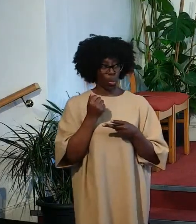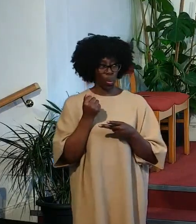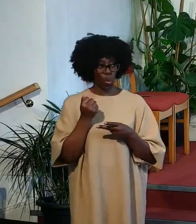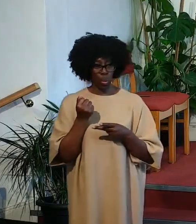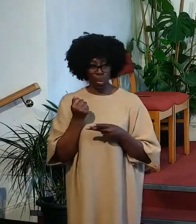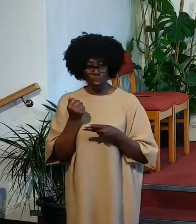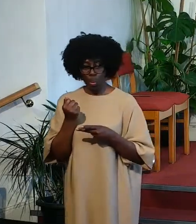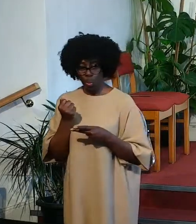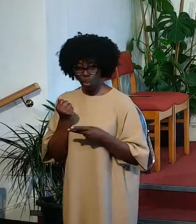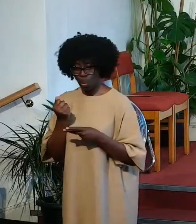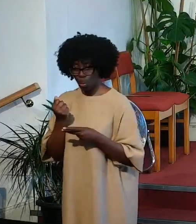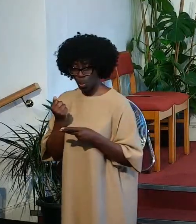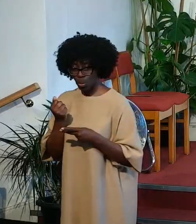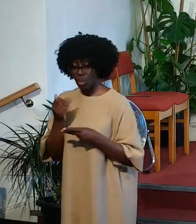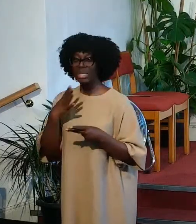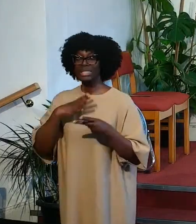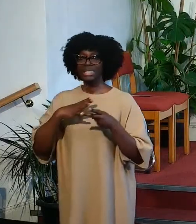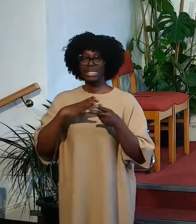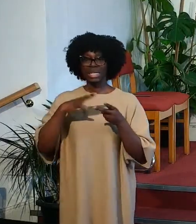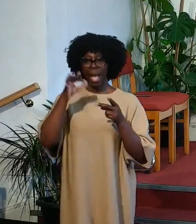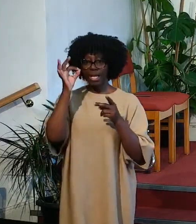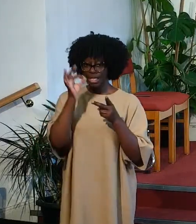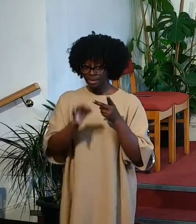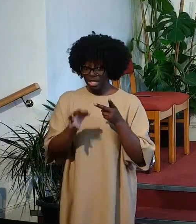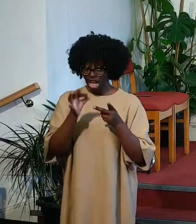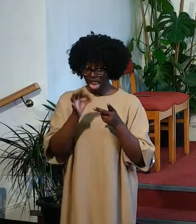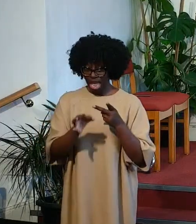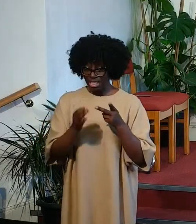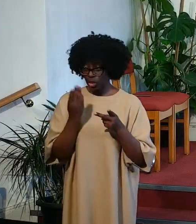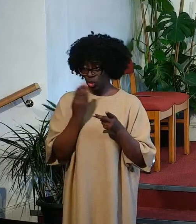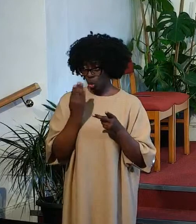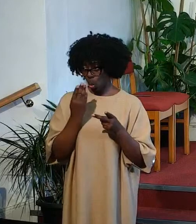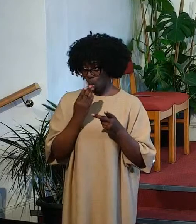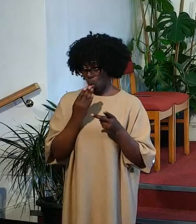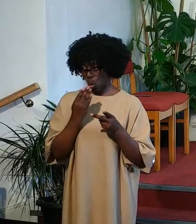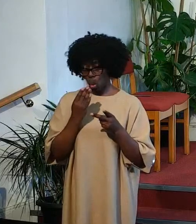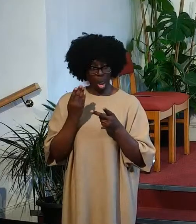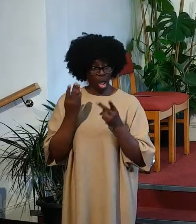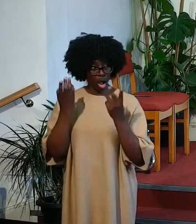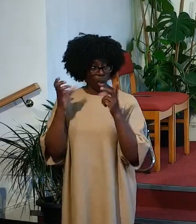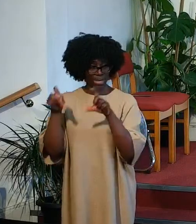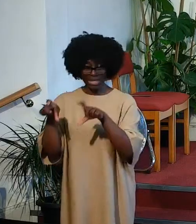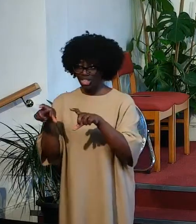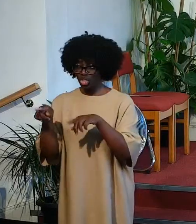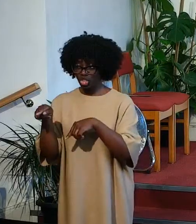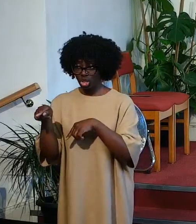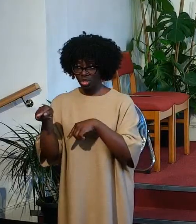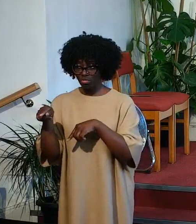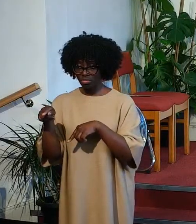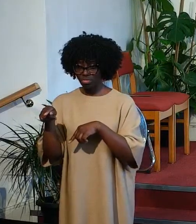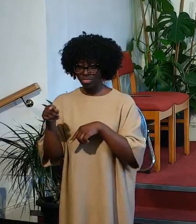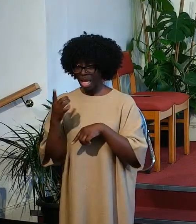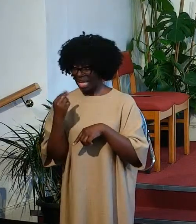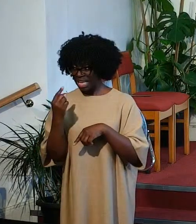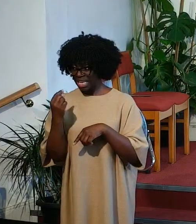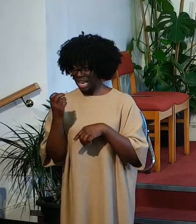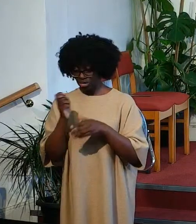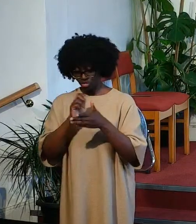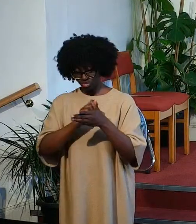in terms of specialized school accommodation to help them read, because they may have the ability to read,